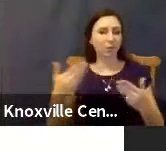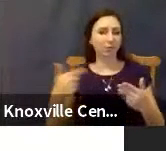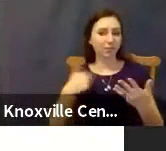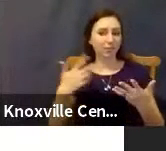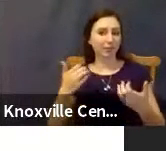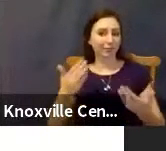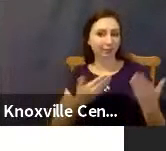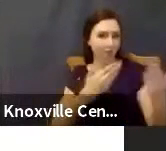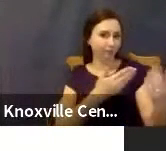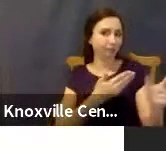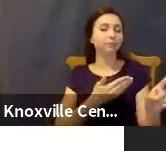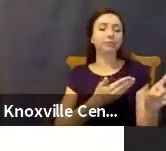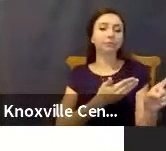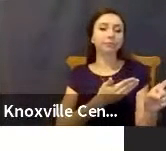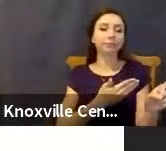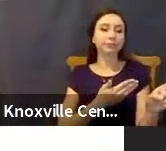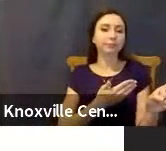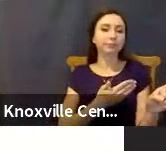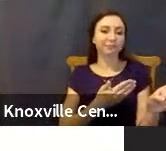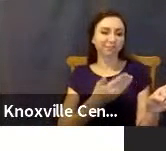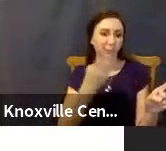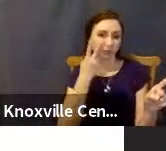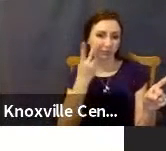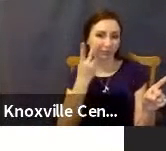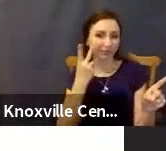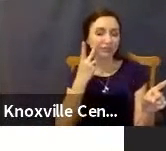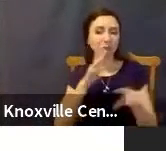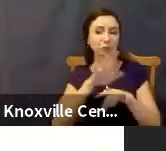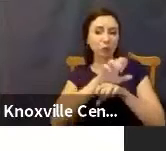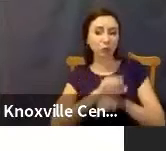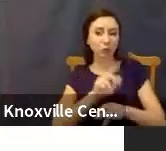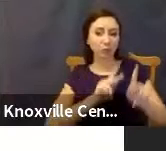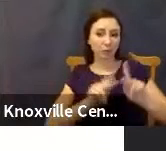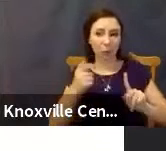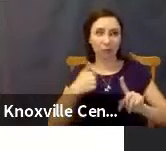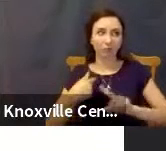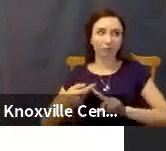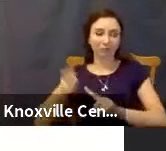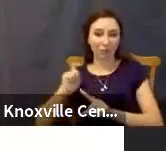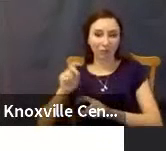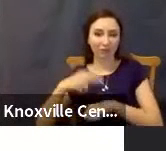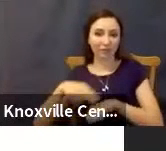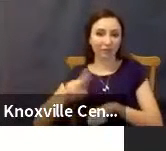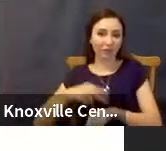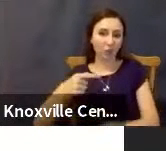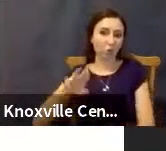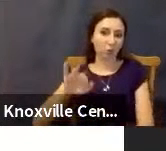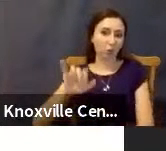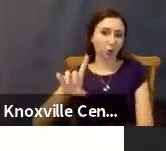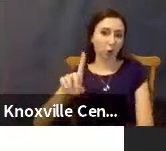possibility that kind of seen is where you use people like where I come from, the National Guard,